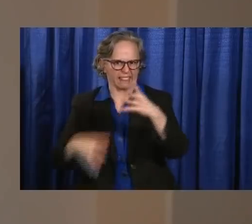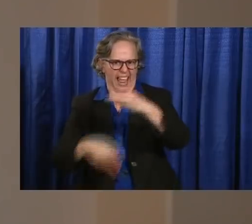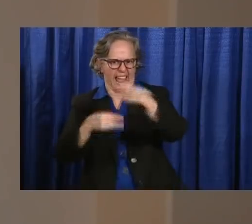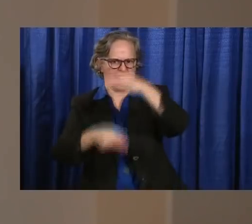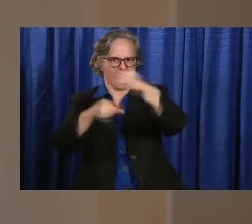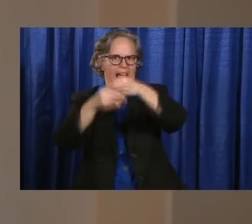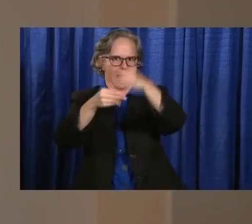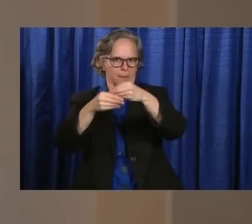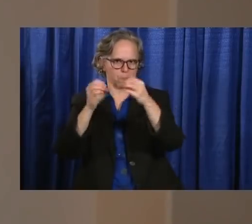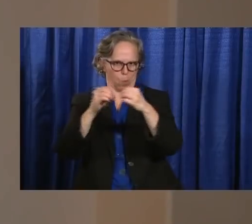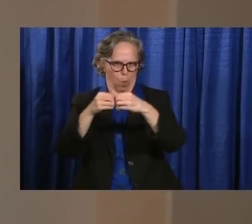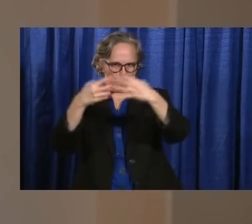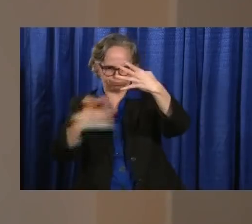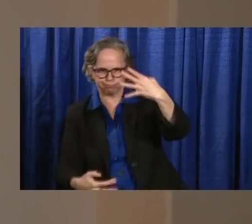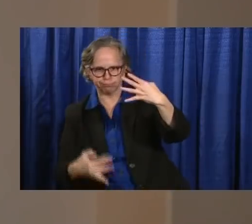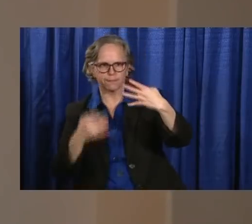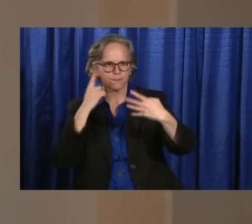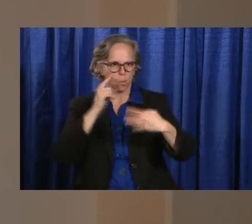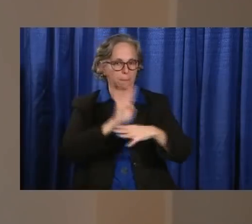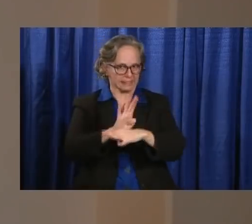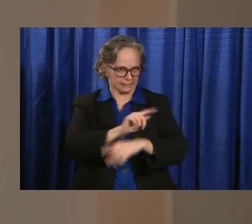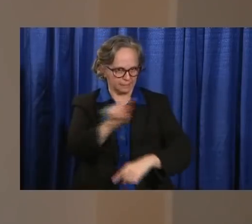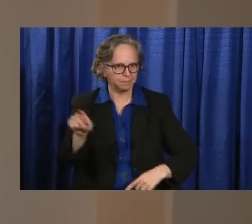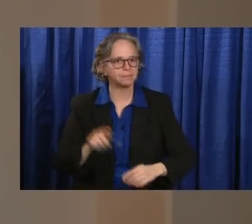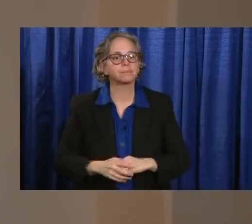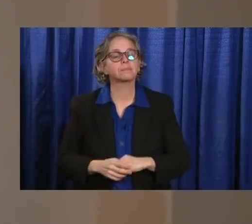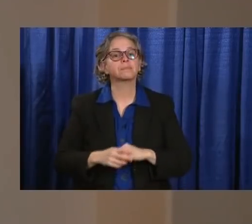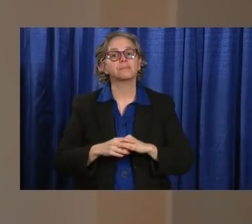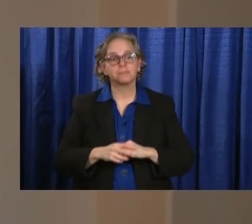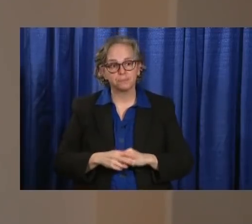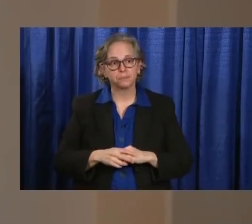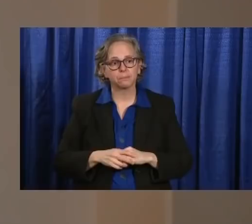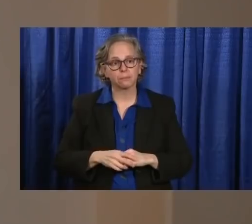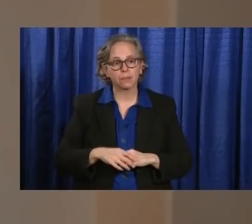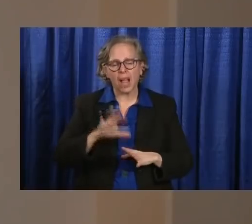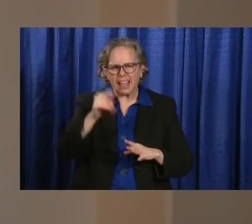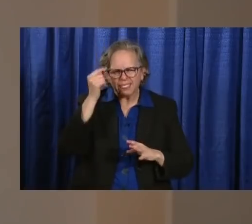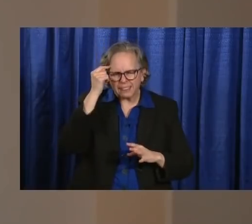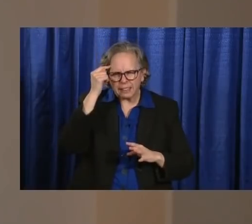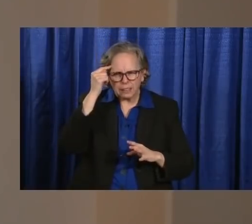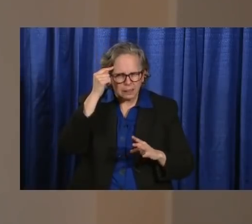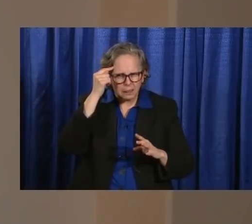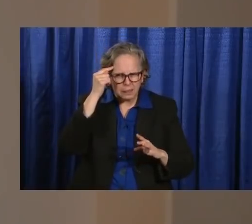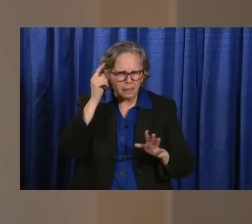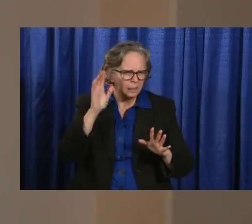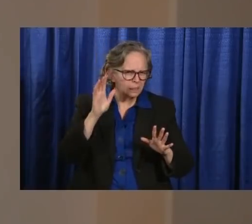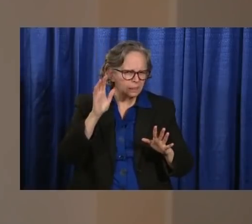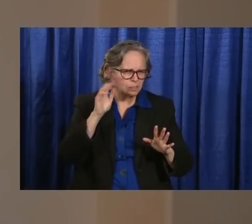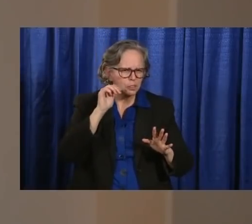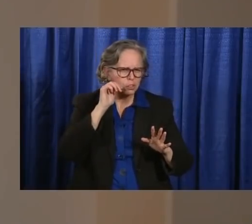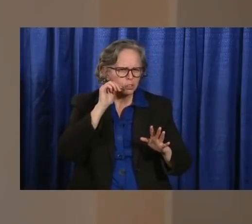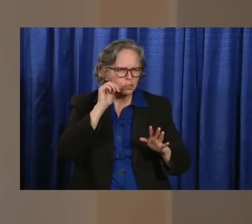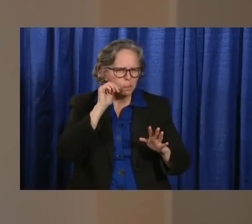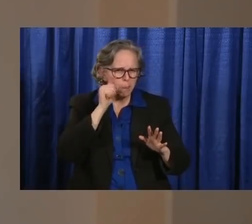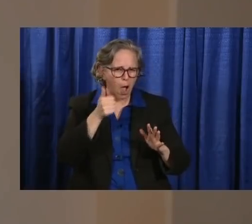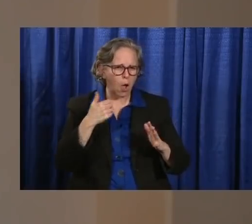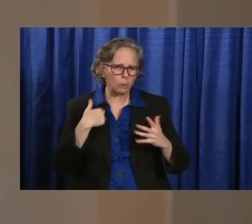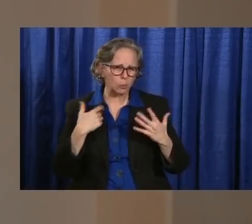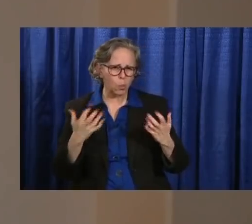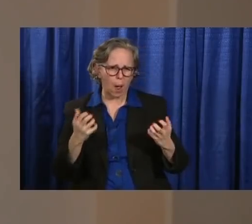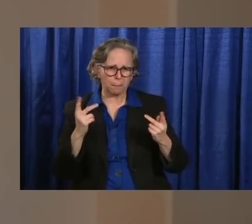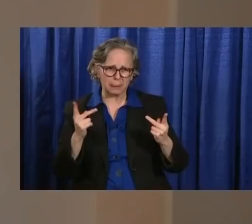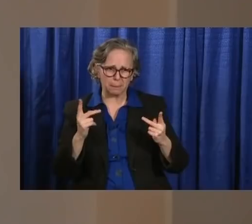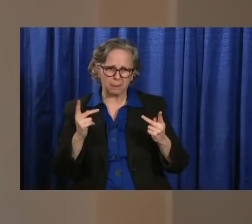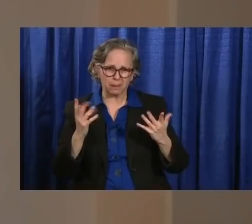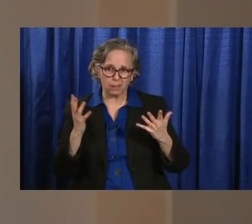governor.ohio.gov. And I was thinking, as we're thinking tomorrow, we want people in churches to practice social